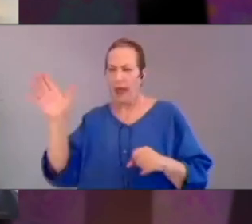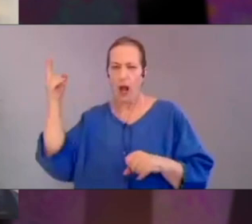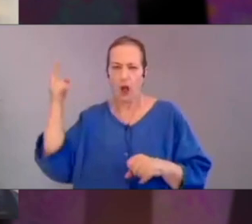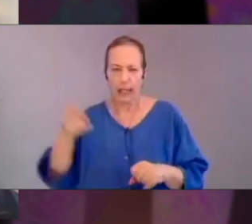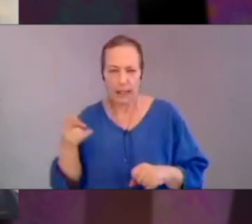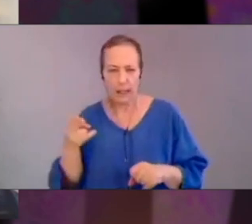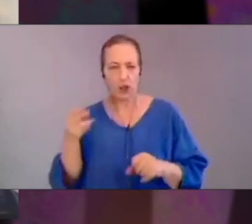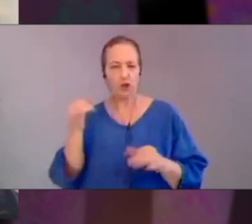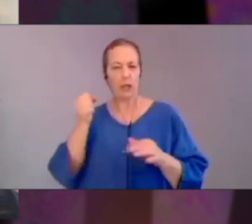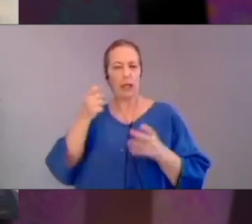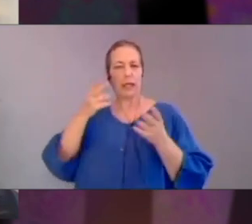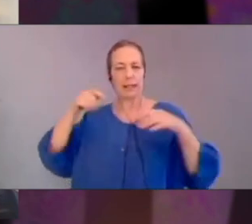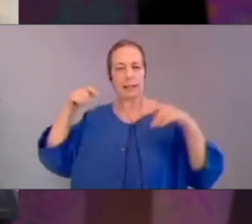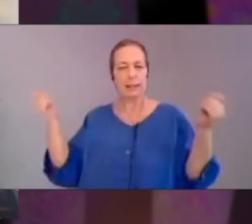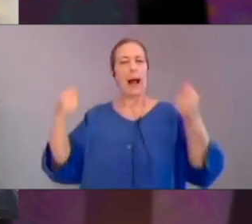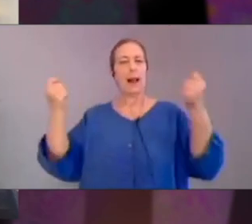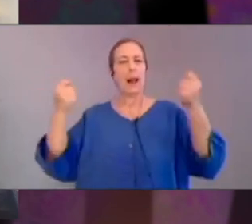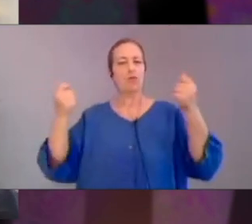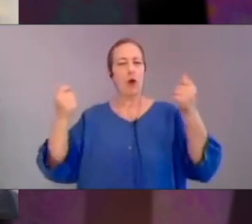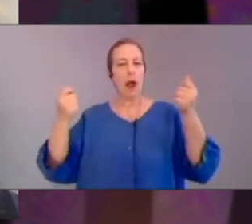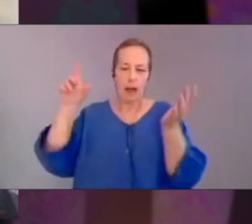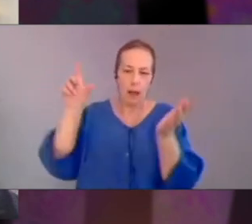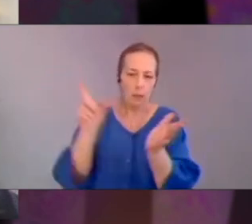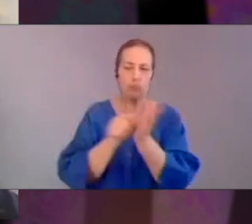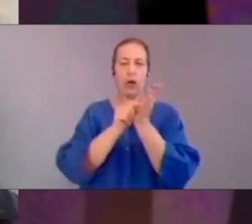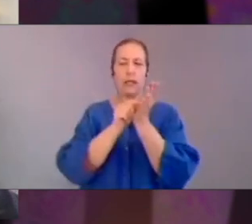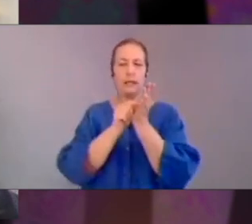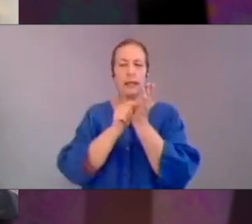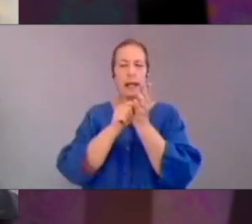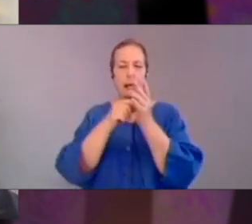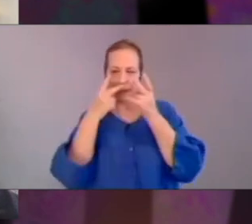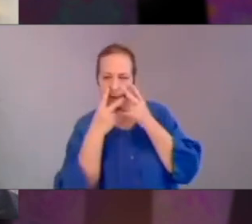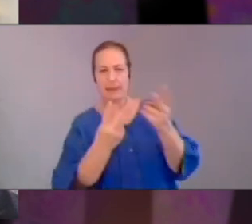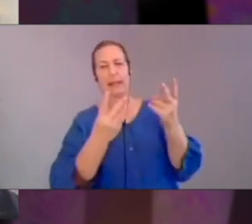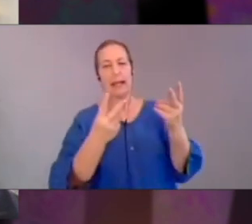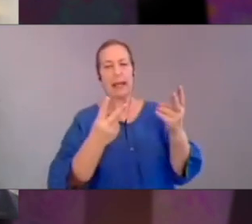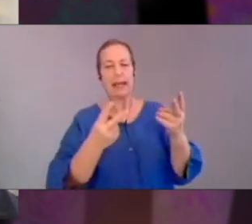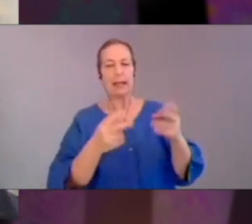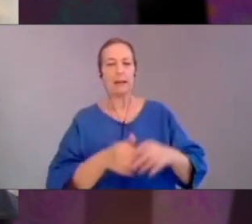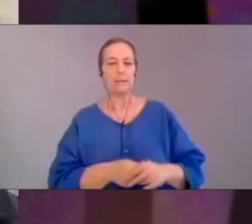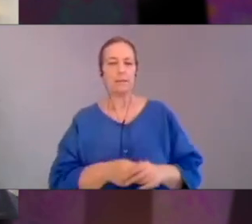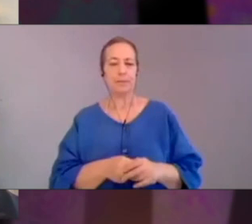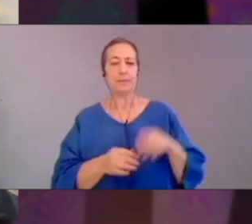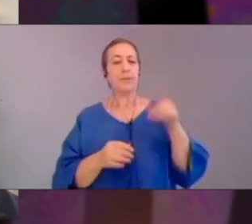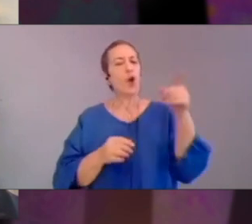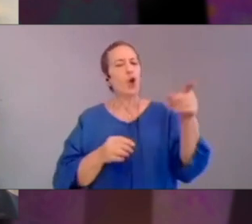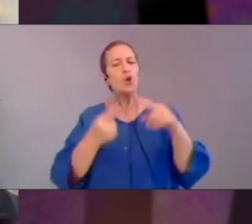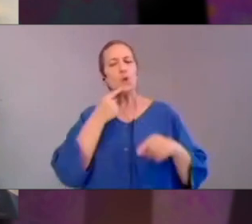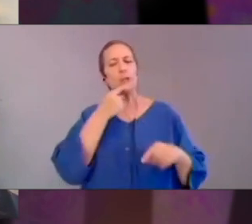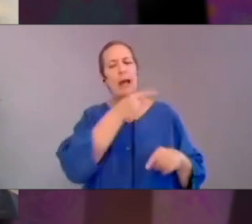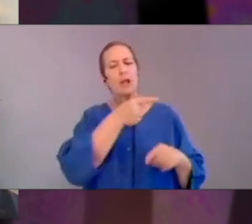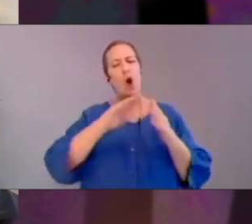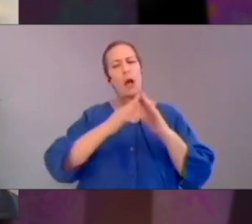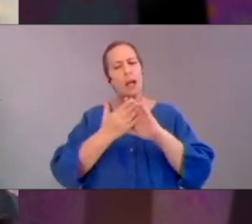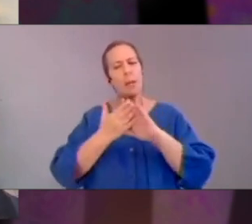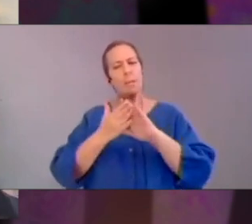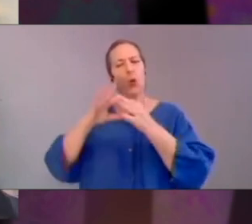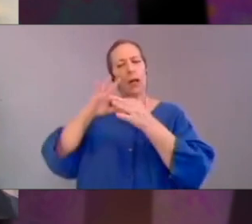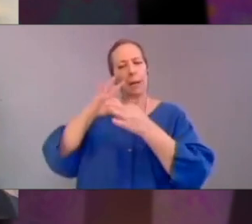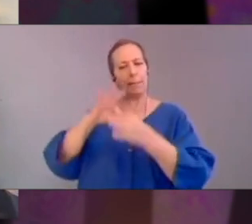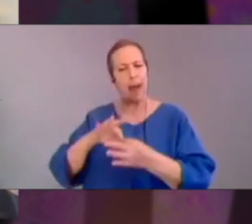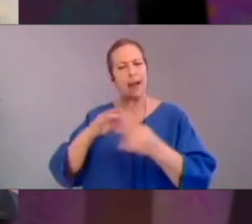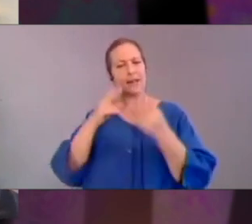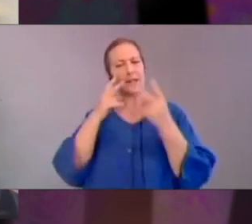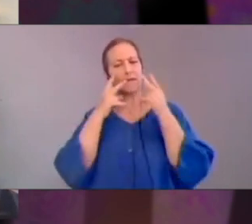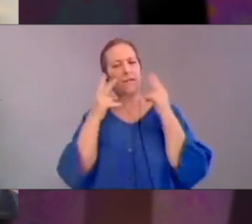and celebrated and that their stories are heard. And you identify as a community-based visual artist. And so I wonder if you could talk a